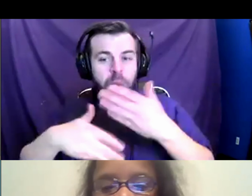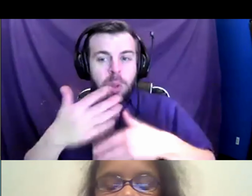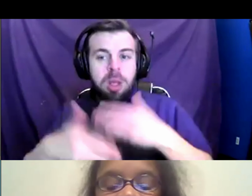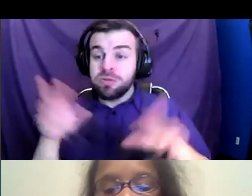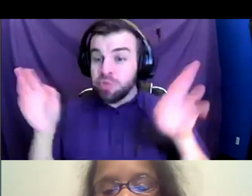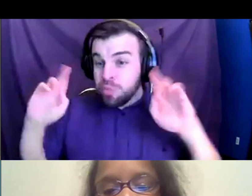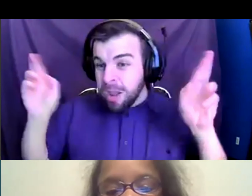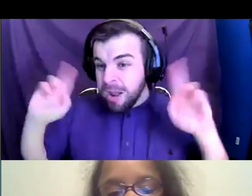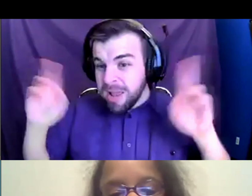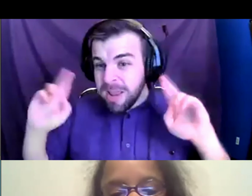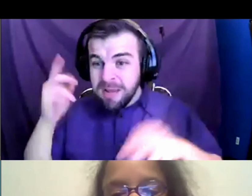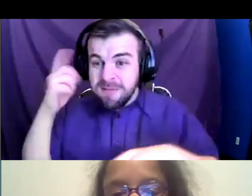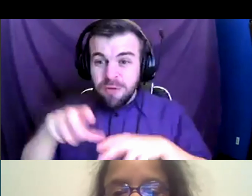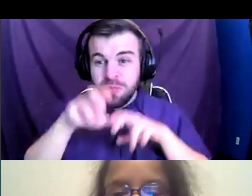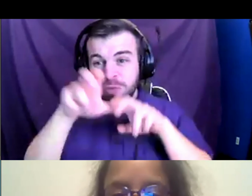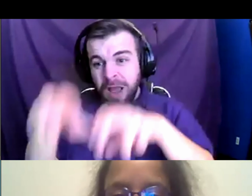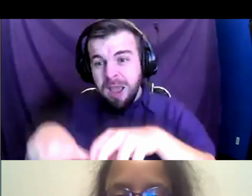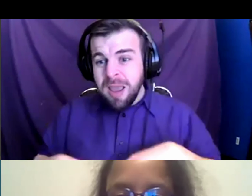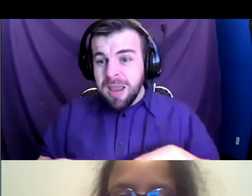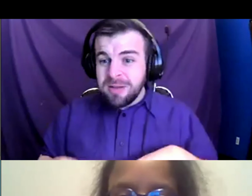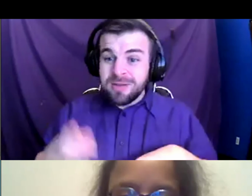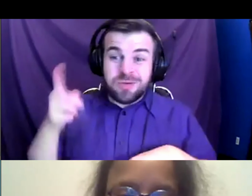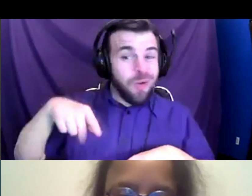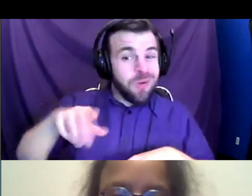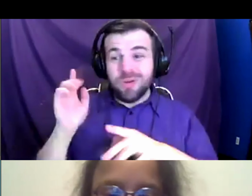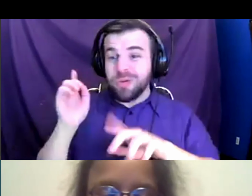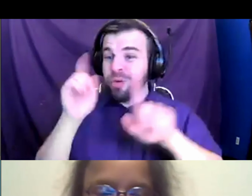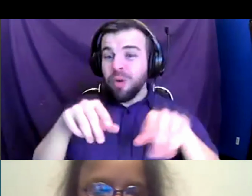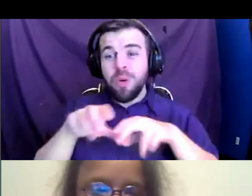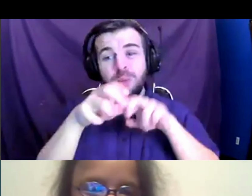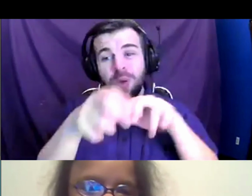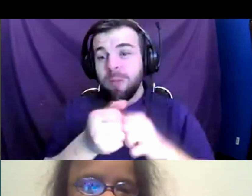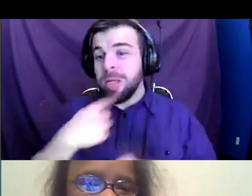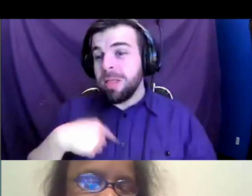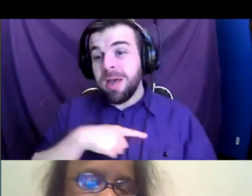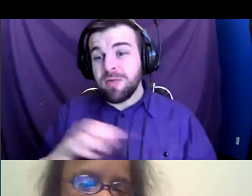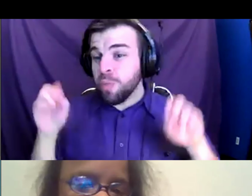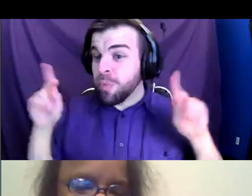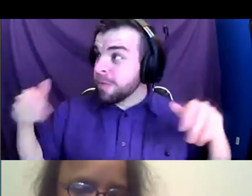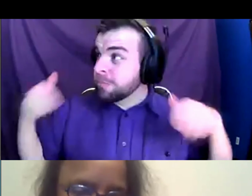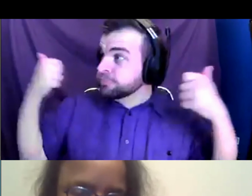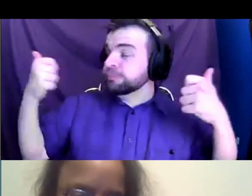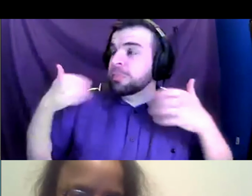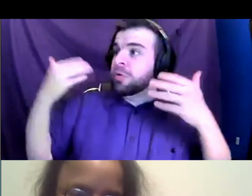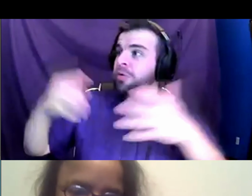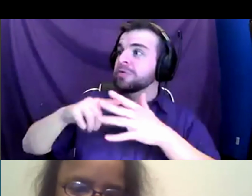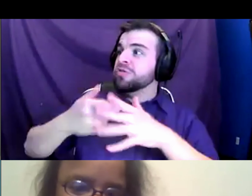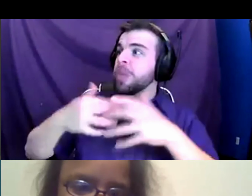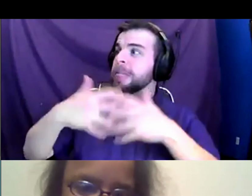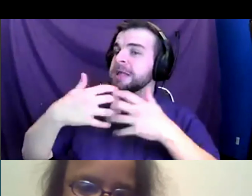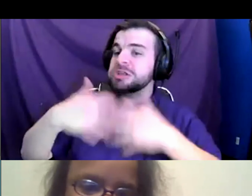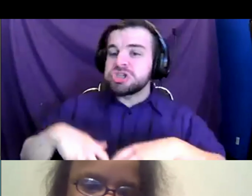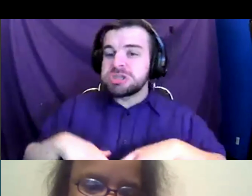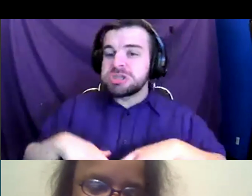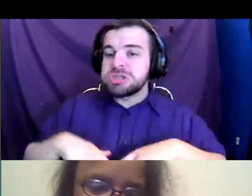ride? We're about to take y'all on a ride. All right, George, start this engine. All